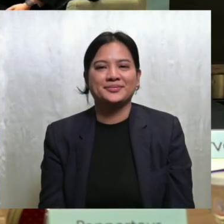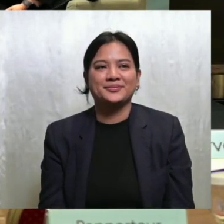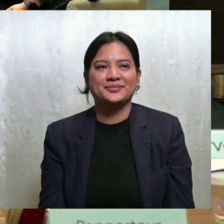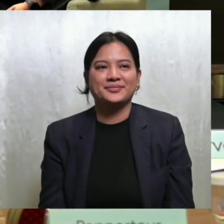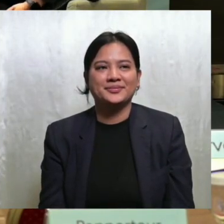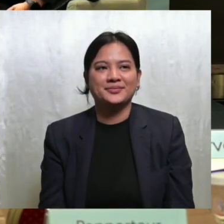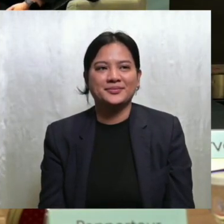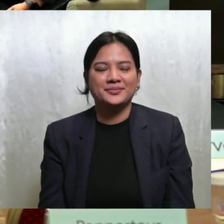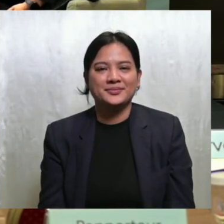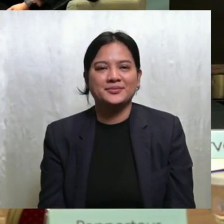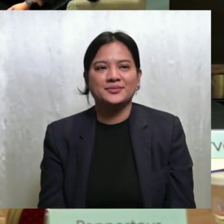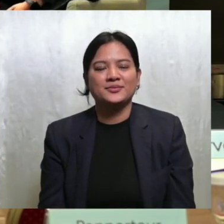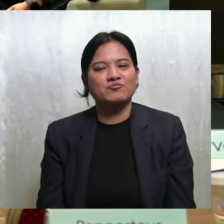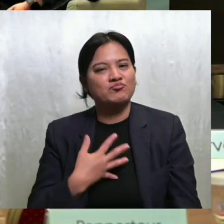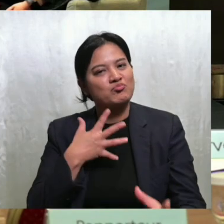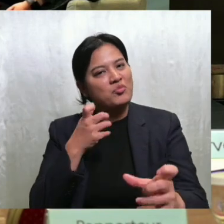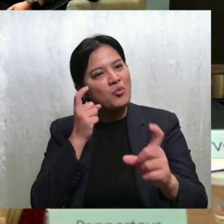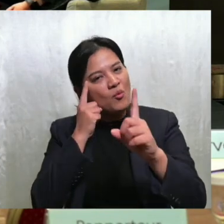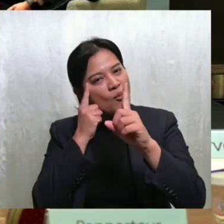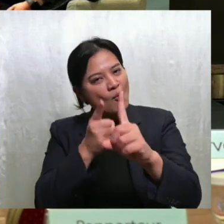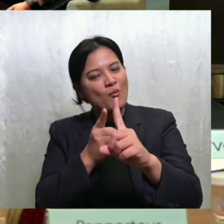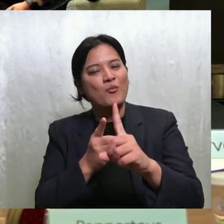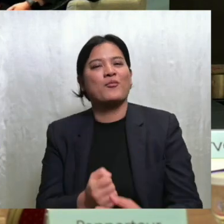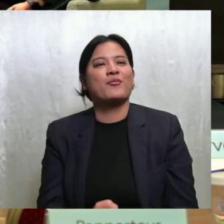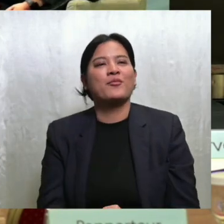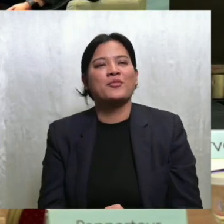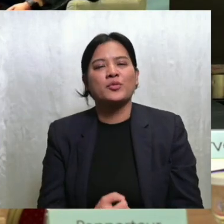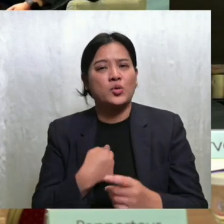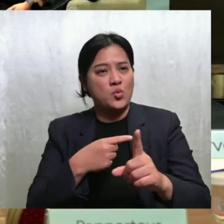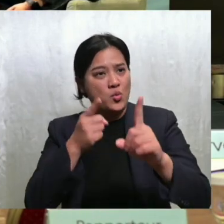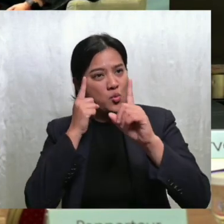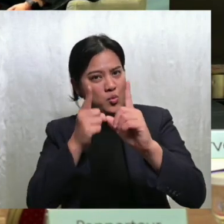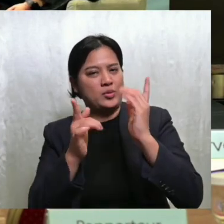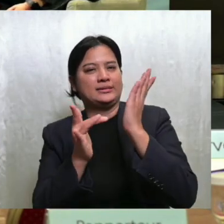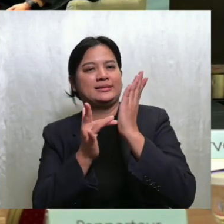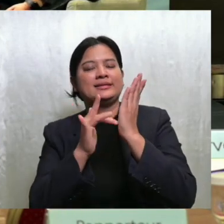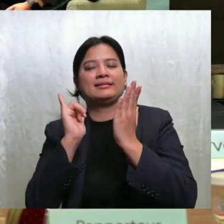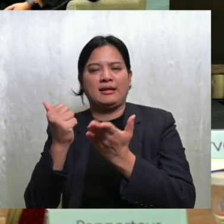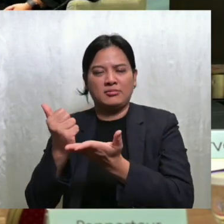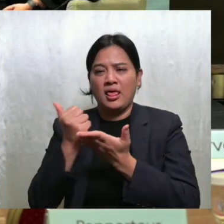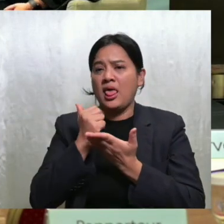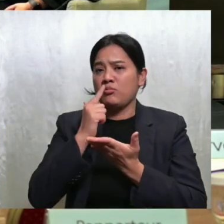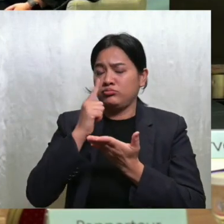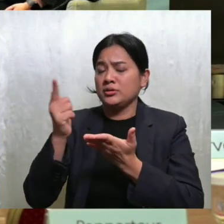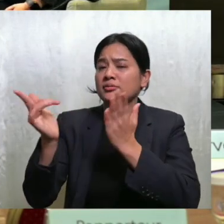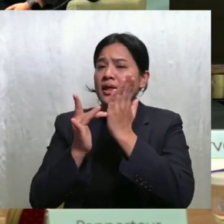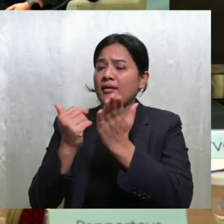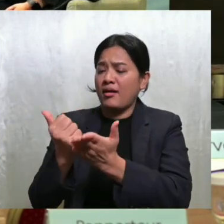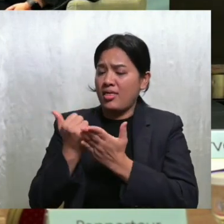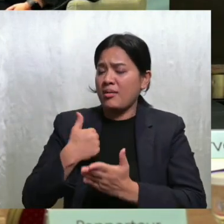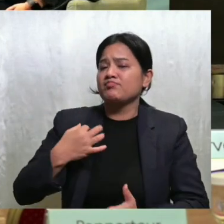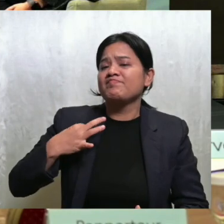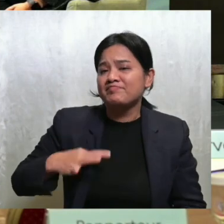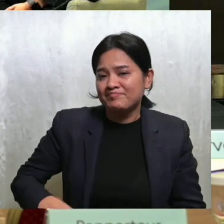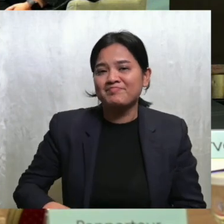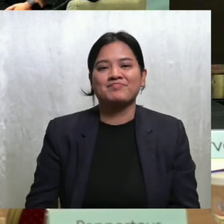we are. I feel maybe at this point I'll be a typewriter. I'm up here with paper and an iPad. I don't know which I'm using more, but thank